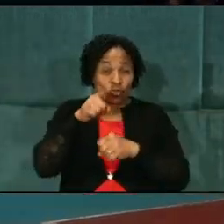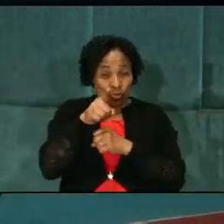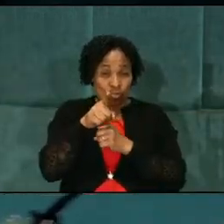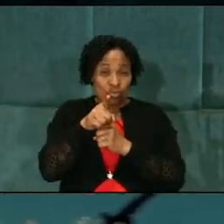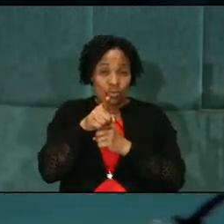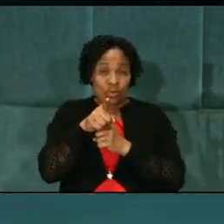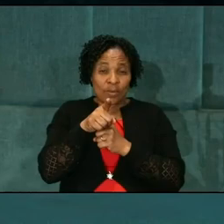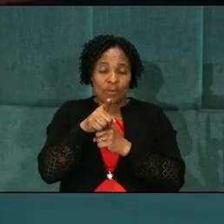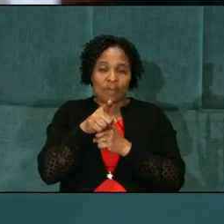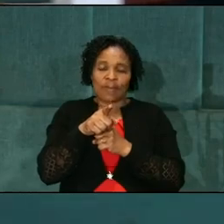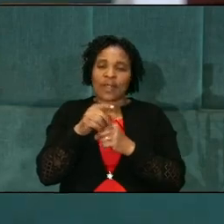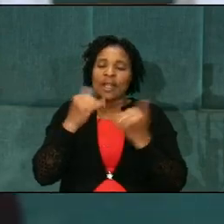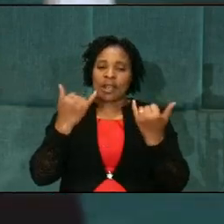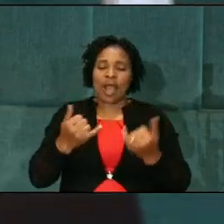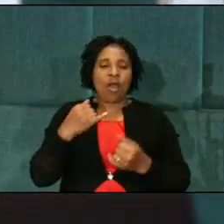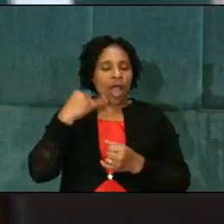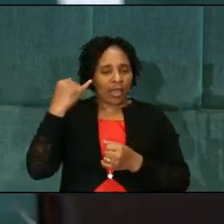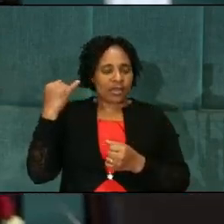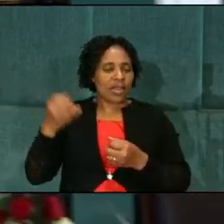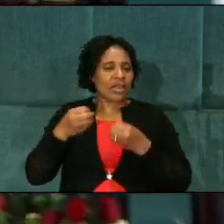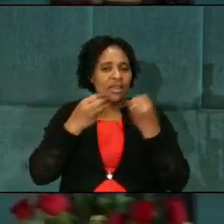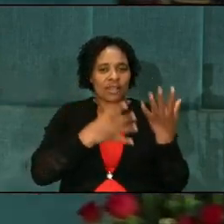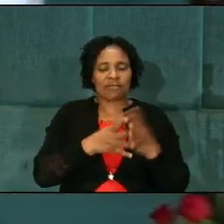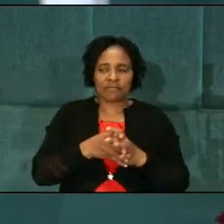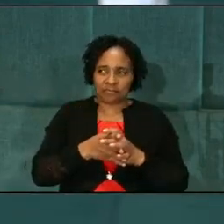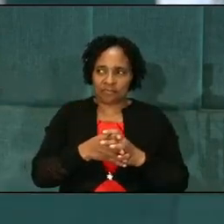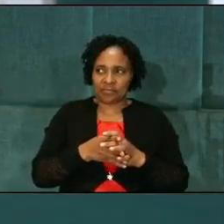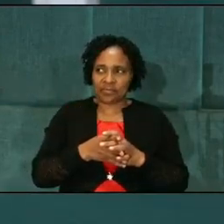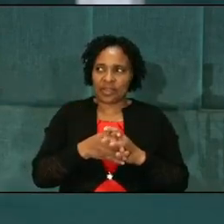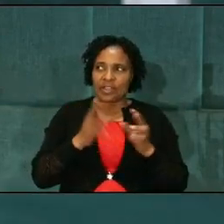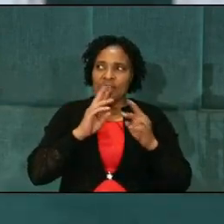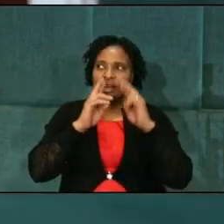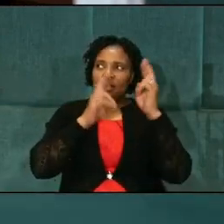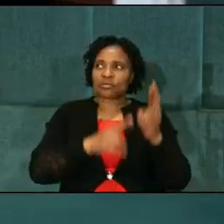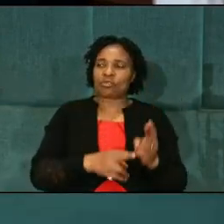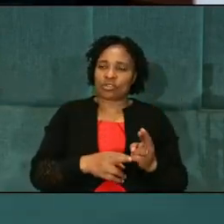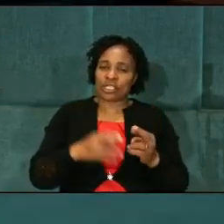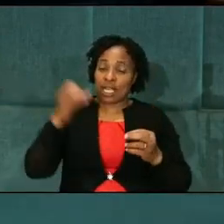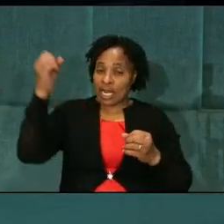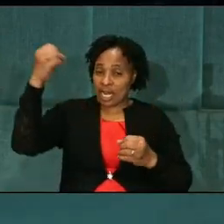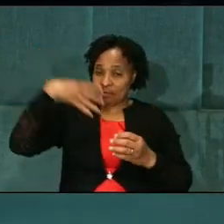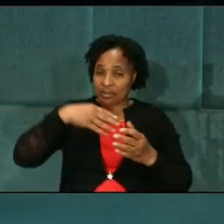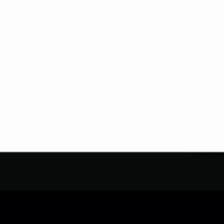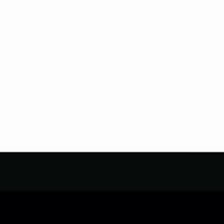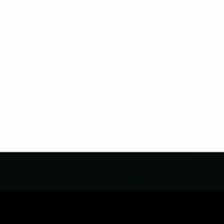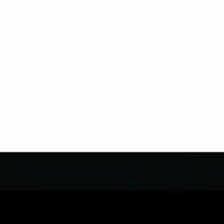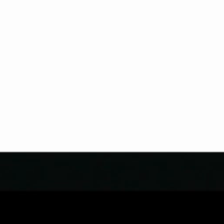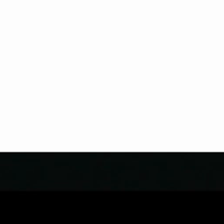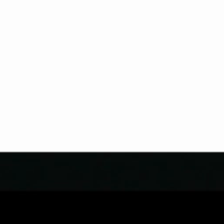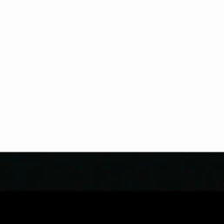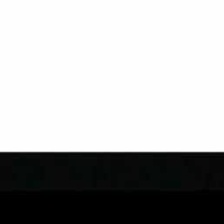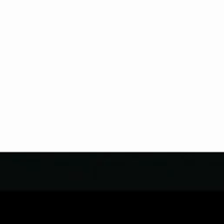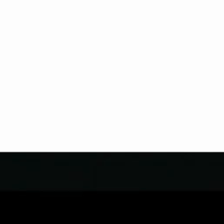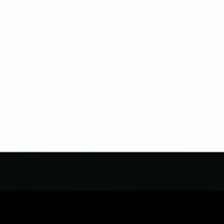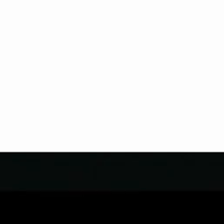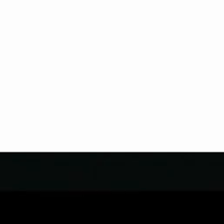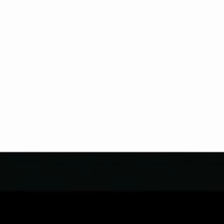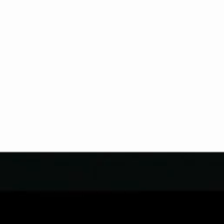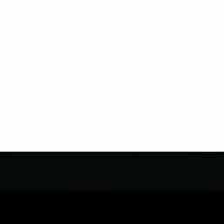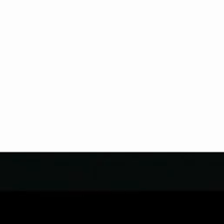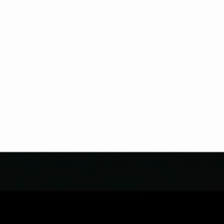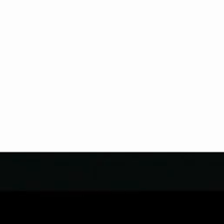So let me give you an idea of who I see respond. I'm in Revelation. I'm in chapter 7. I'm in verse 4. And it